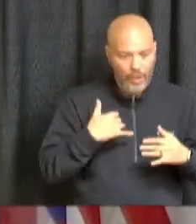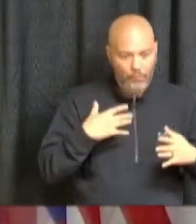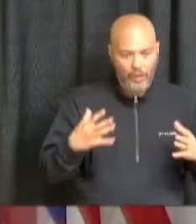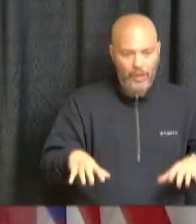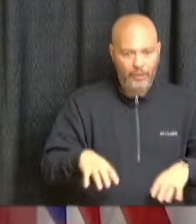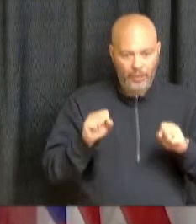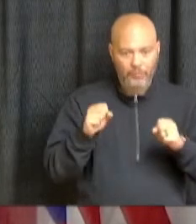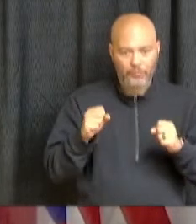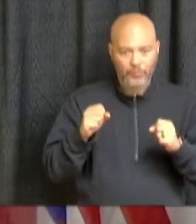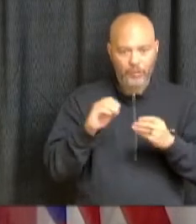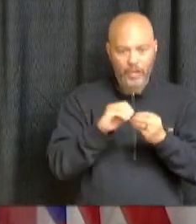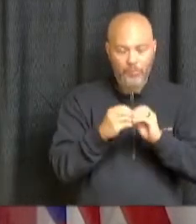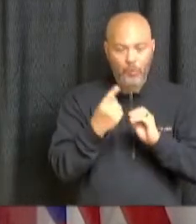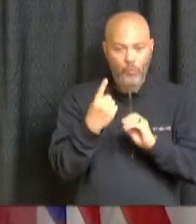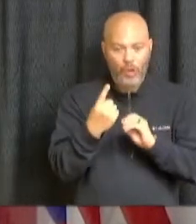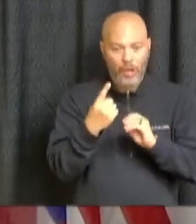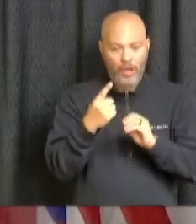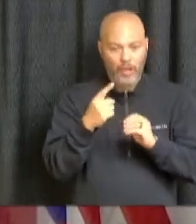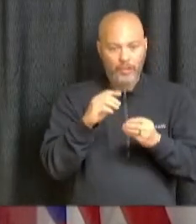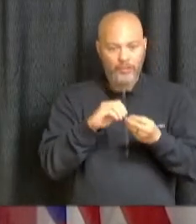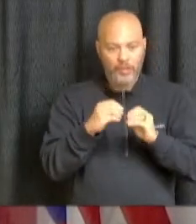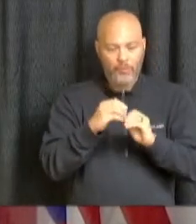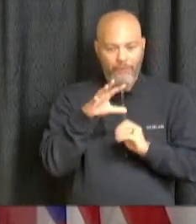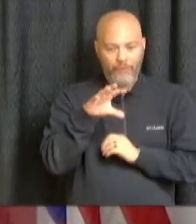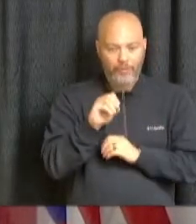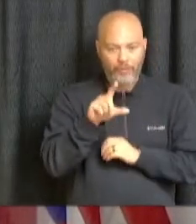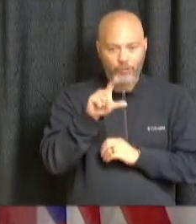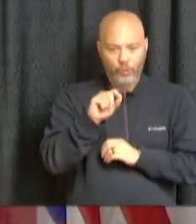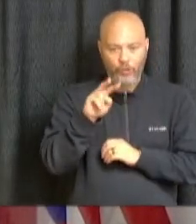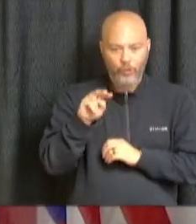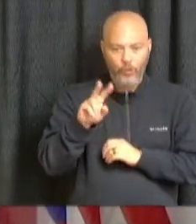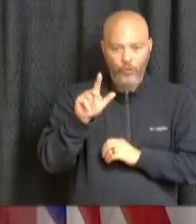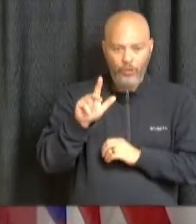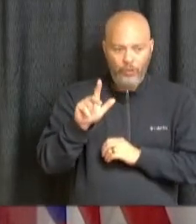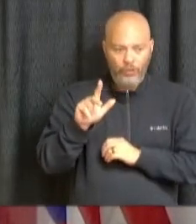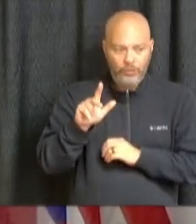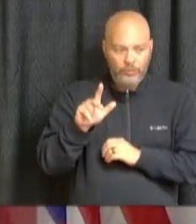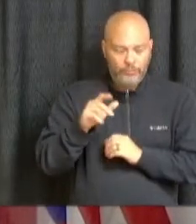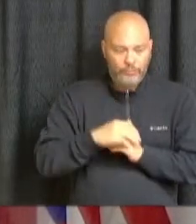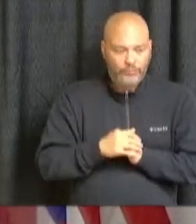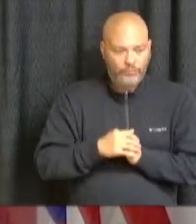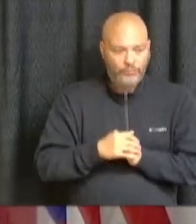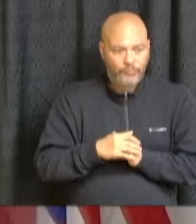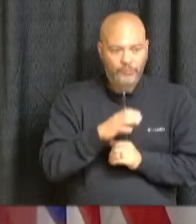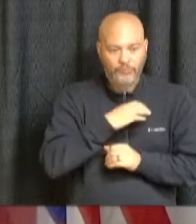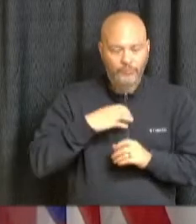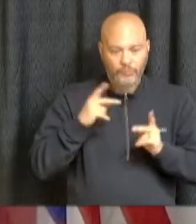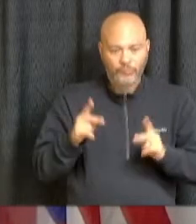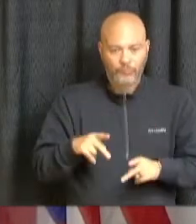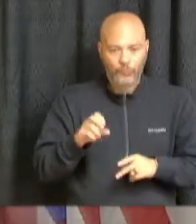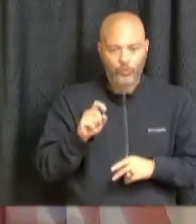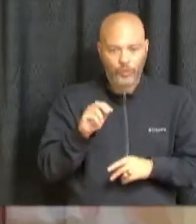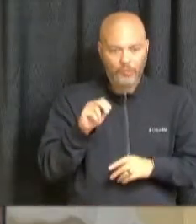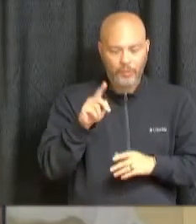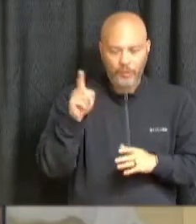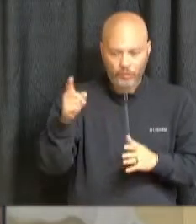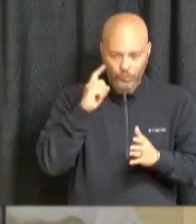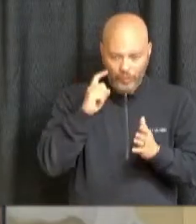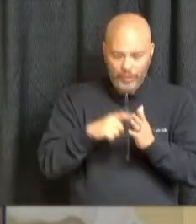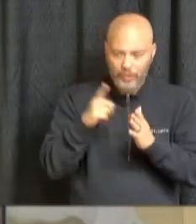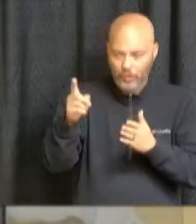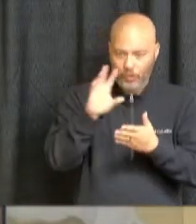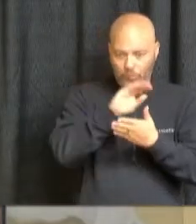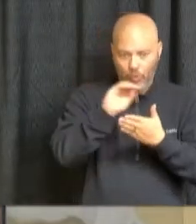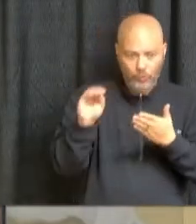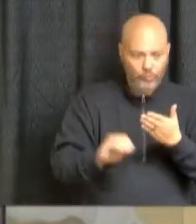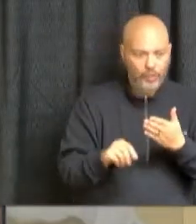up item 1, ordinance 50, 2022-23. Councilperson Streetman, you pull that. You are recognized. Yes,